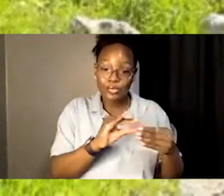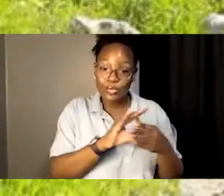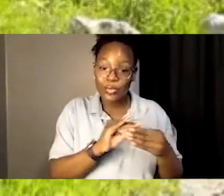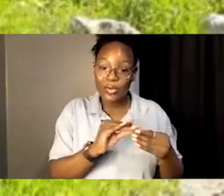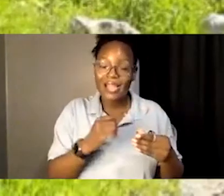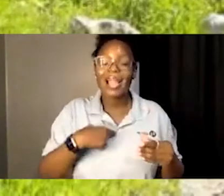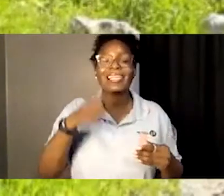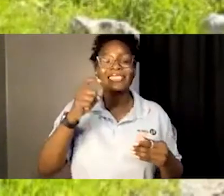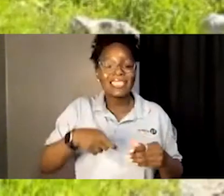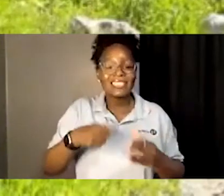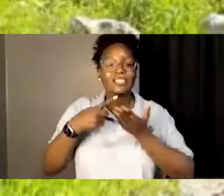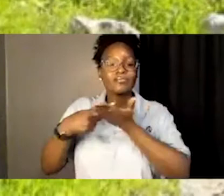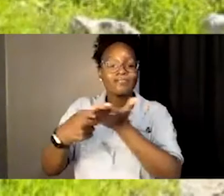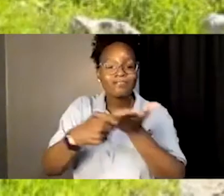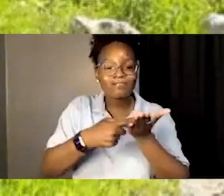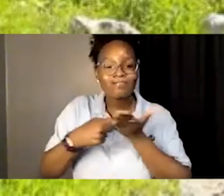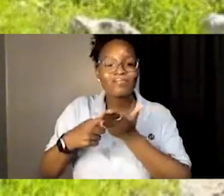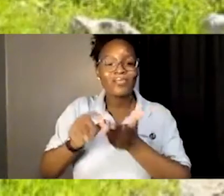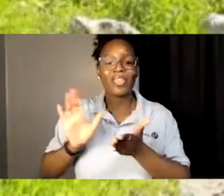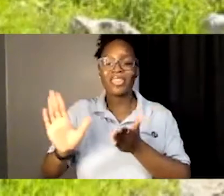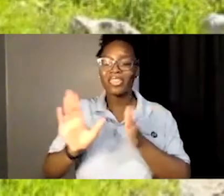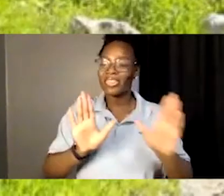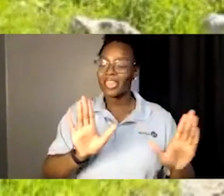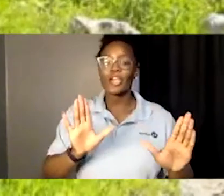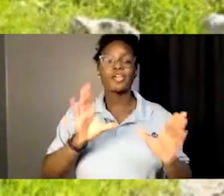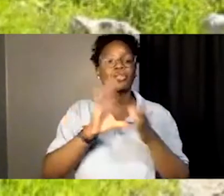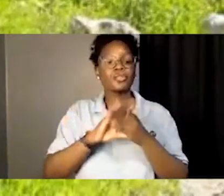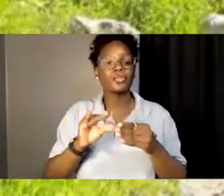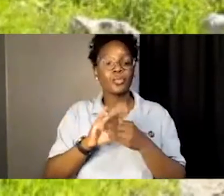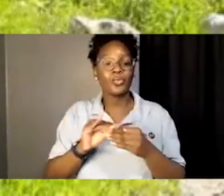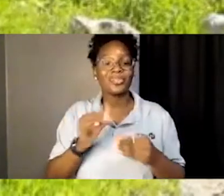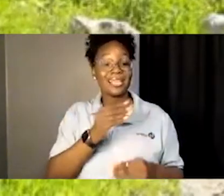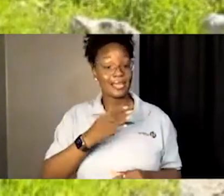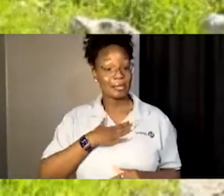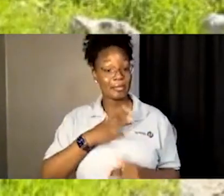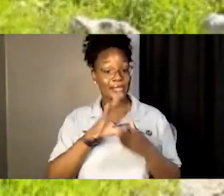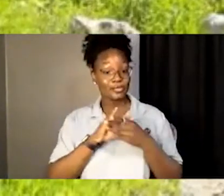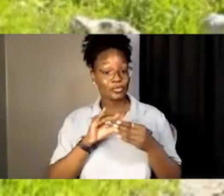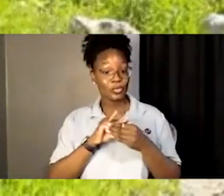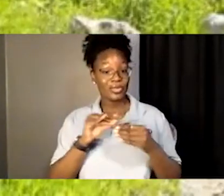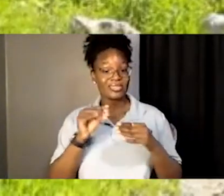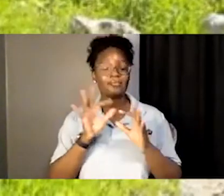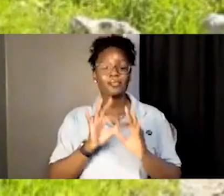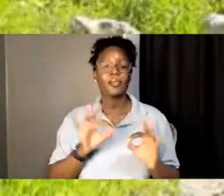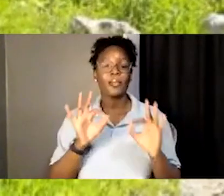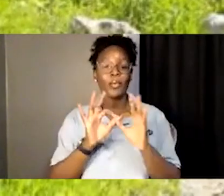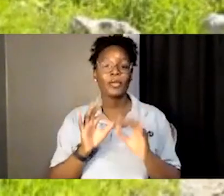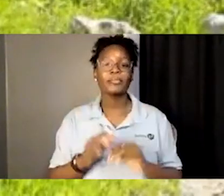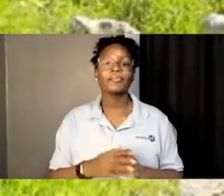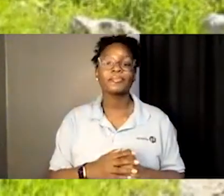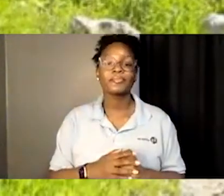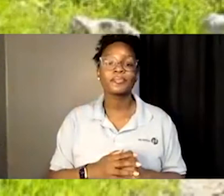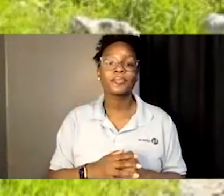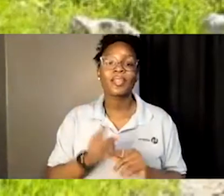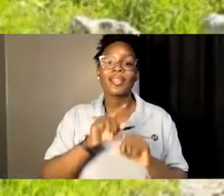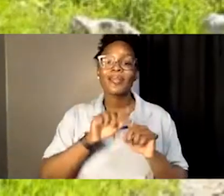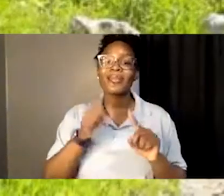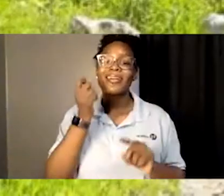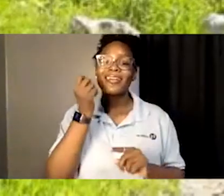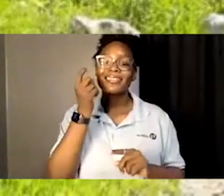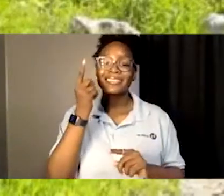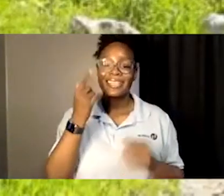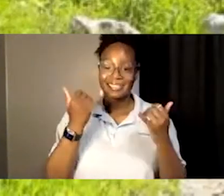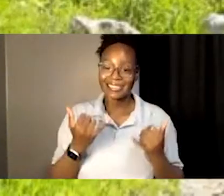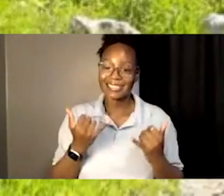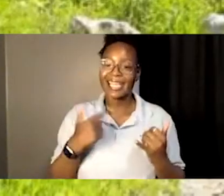me. I was asked today to talk about the Israel-Palestine Committee. I'm so honored to be co-chair with Annette.